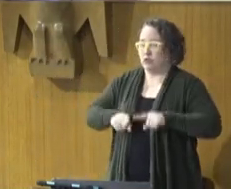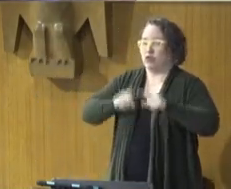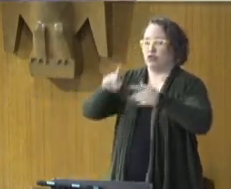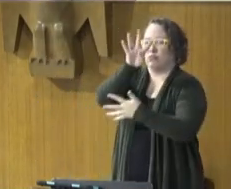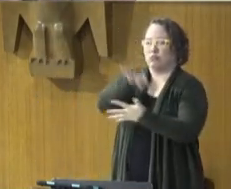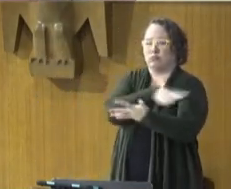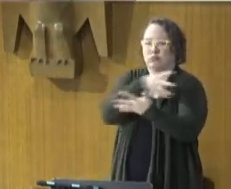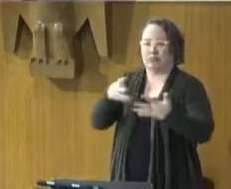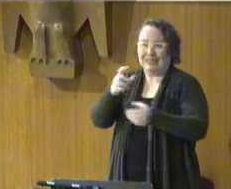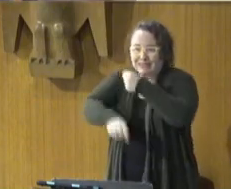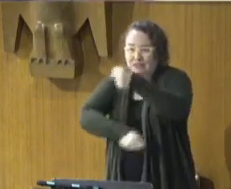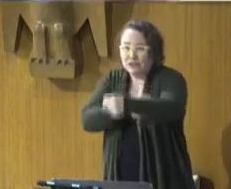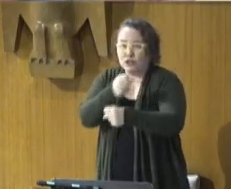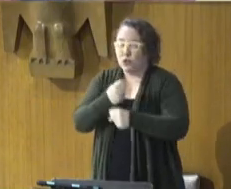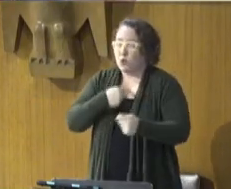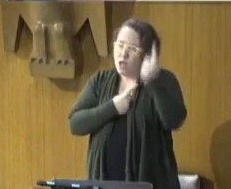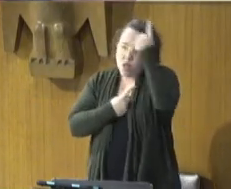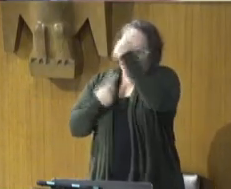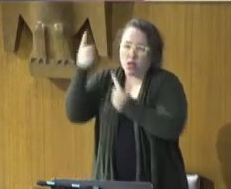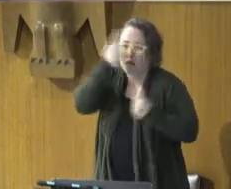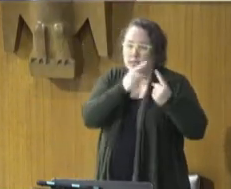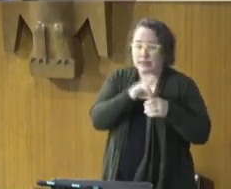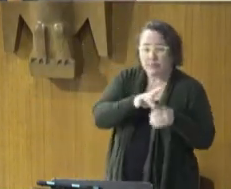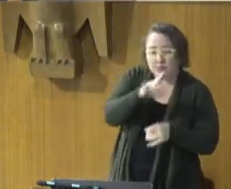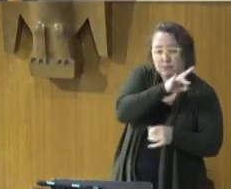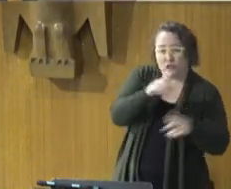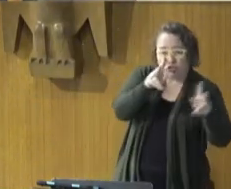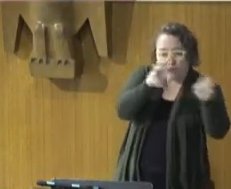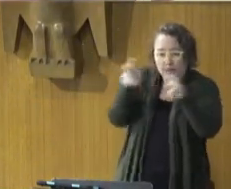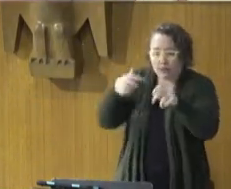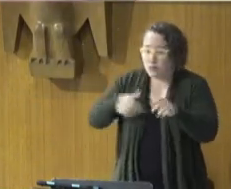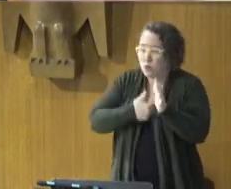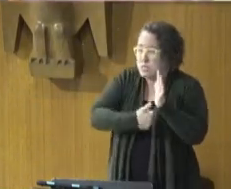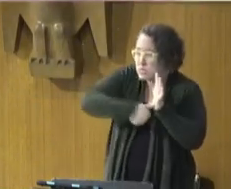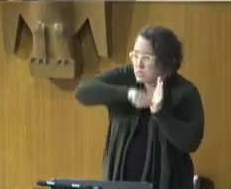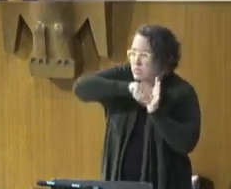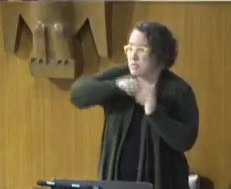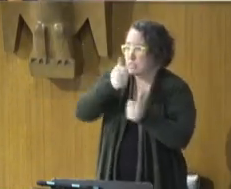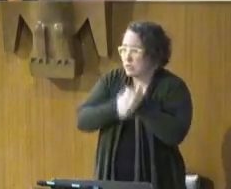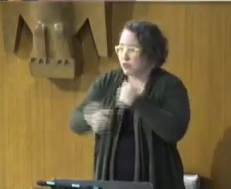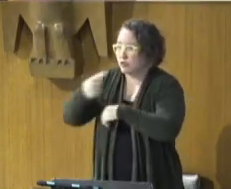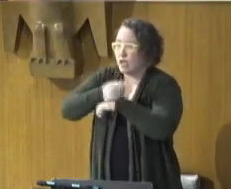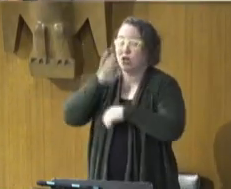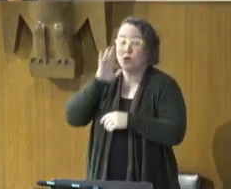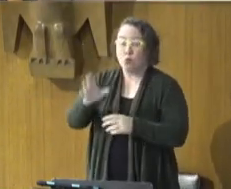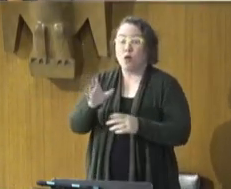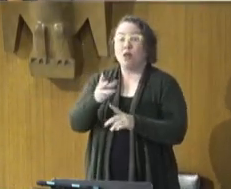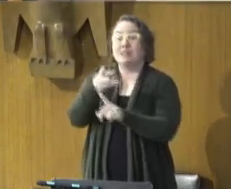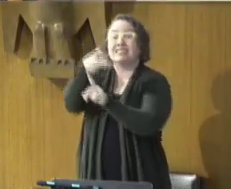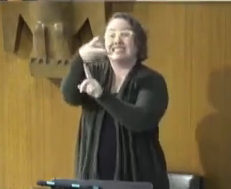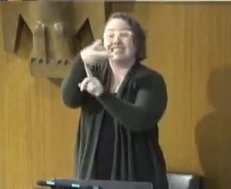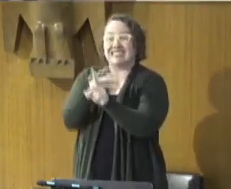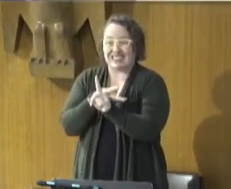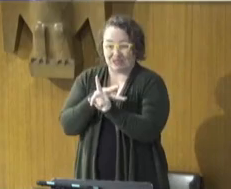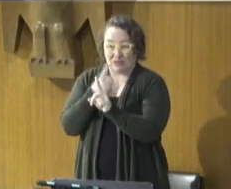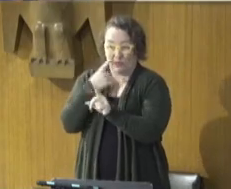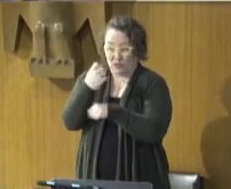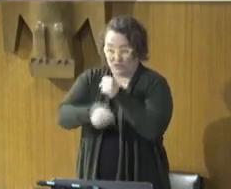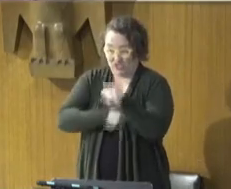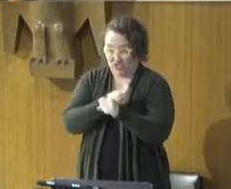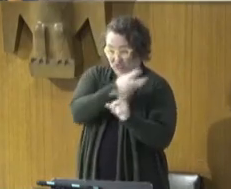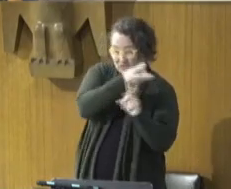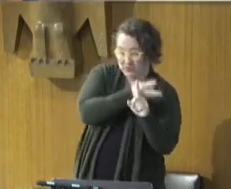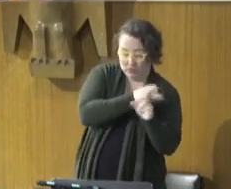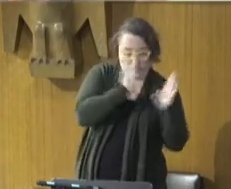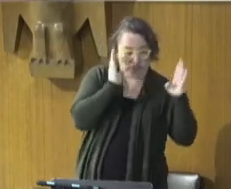spiritual or theological themes that we want to emphasize that day. And we'll plan it out for six months at a time. And